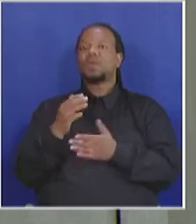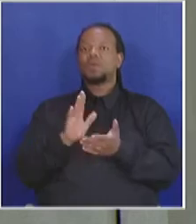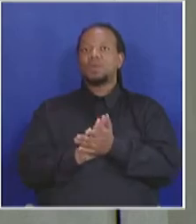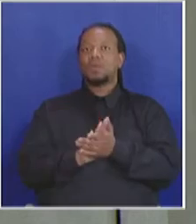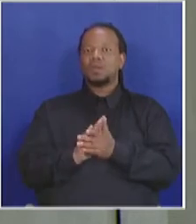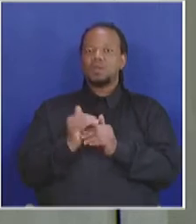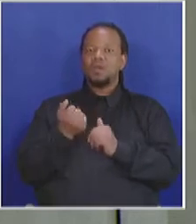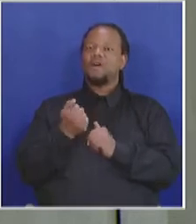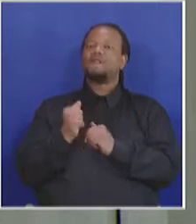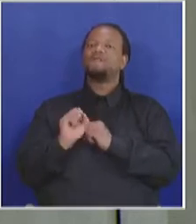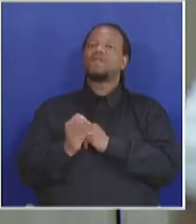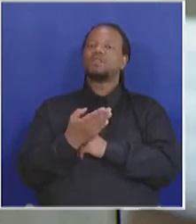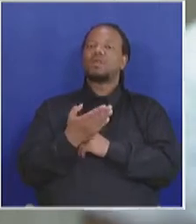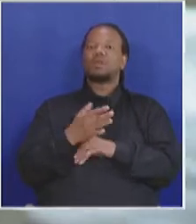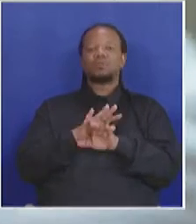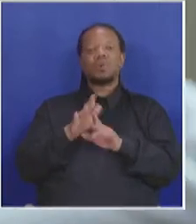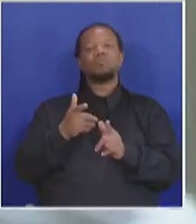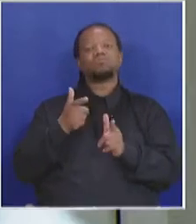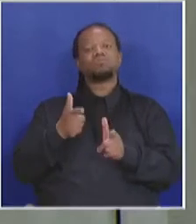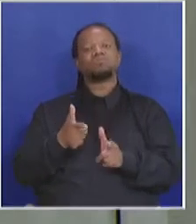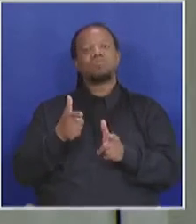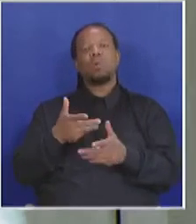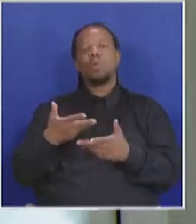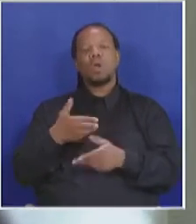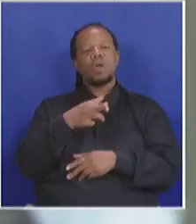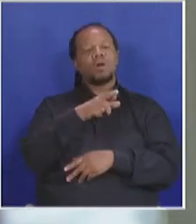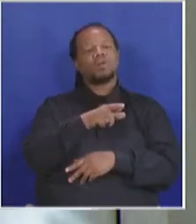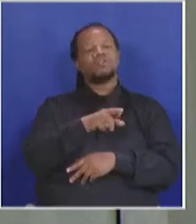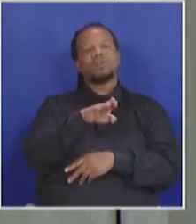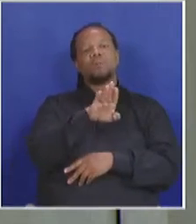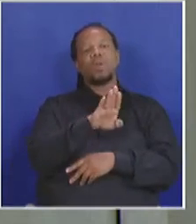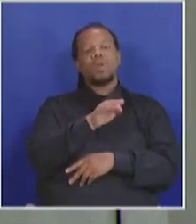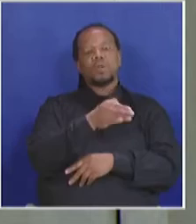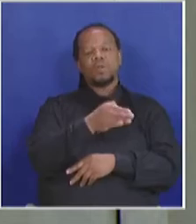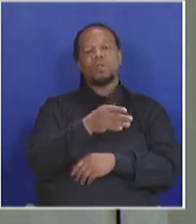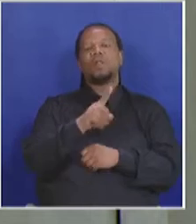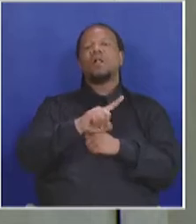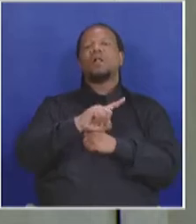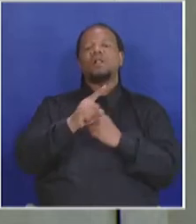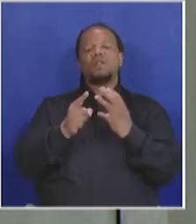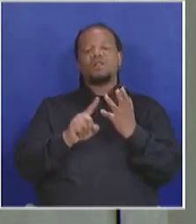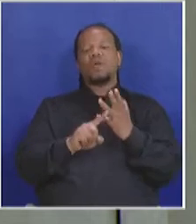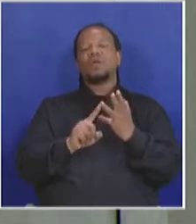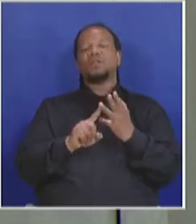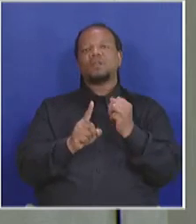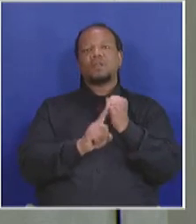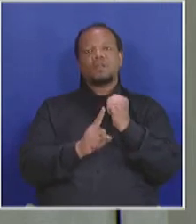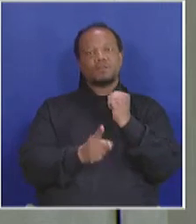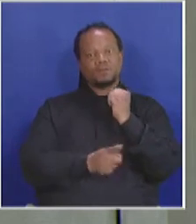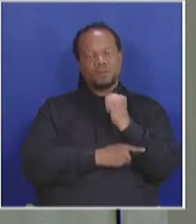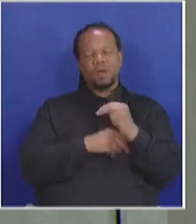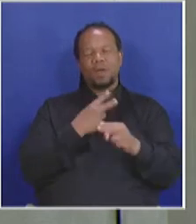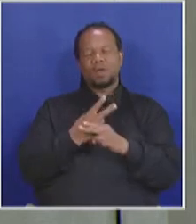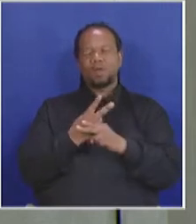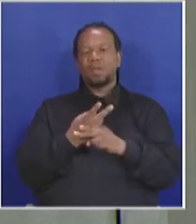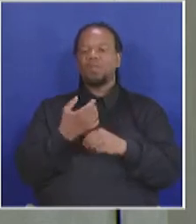help expand the coal line to Richards Bay. Thirdly, finally, we are also finalizing the road freight strategy in